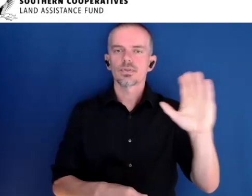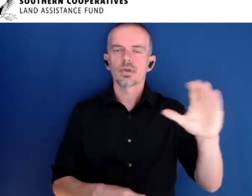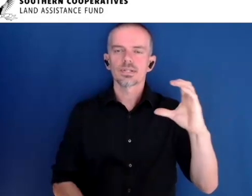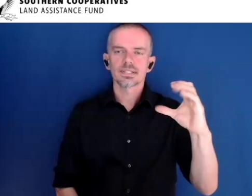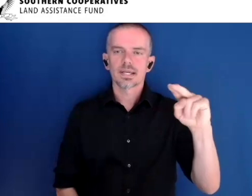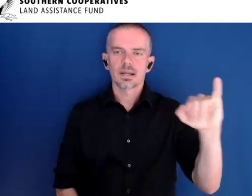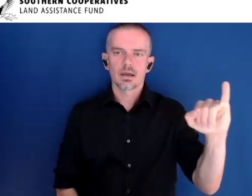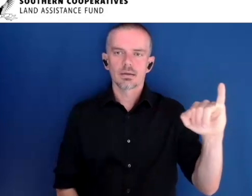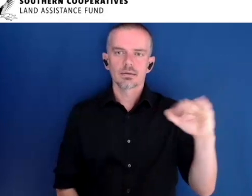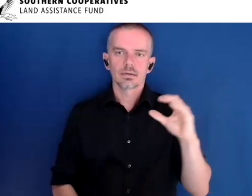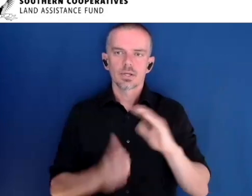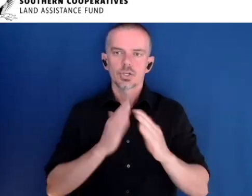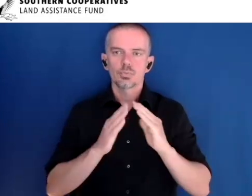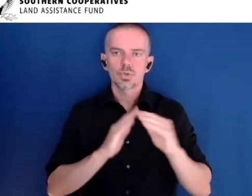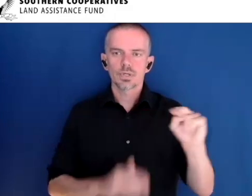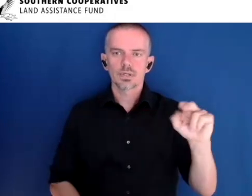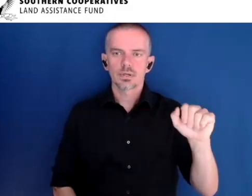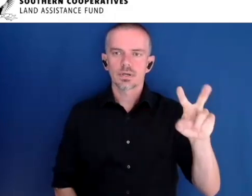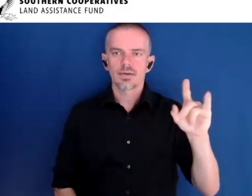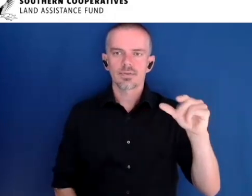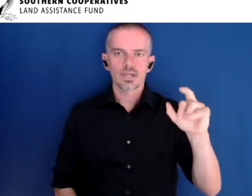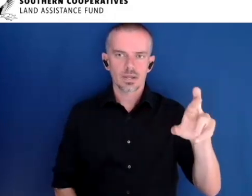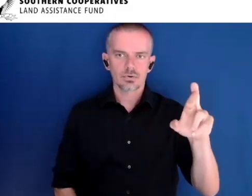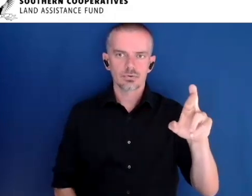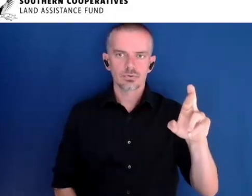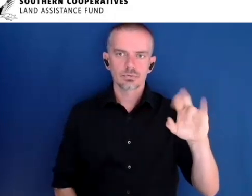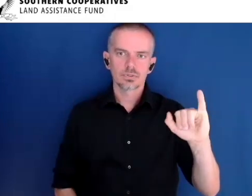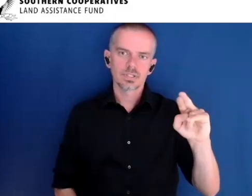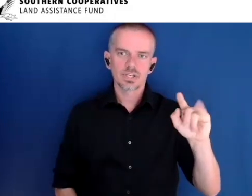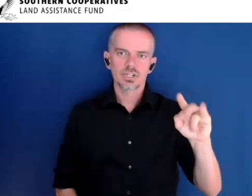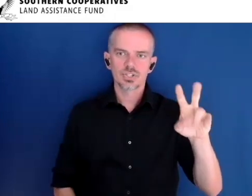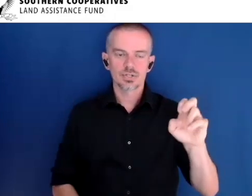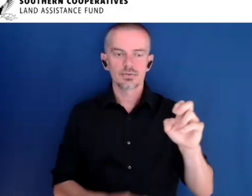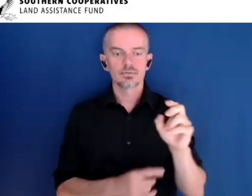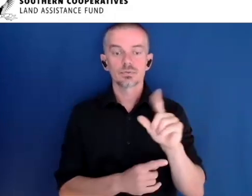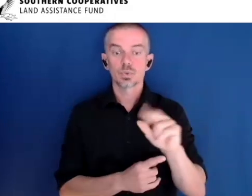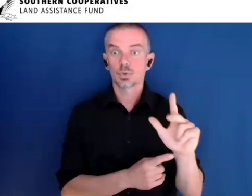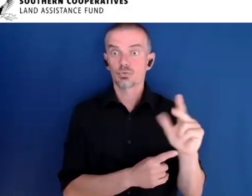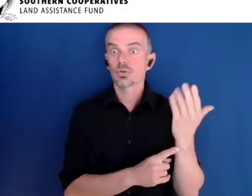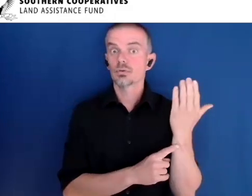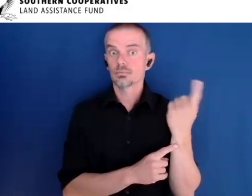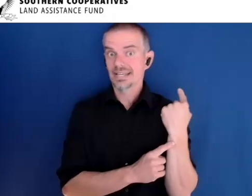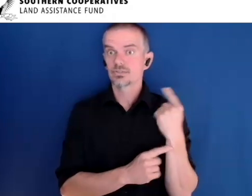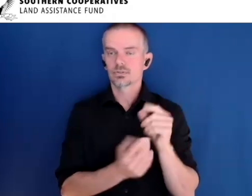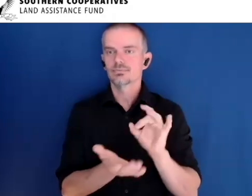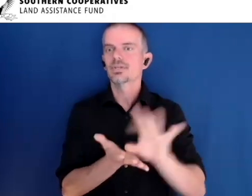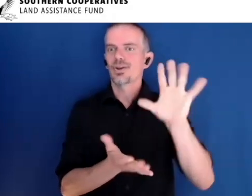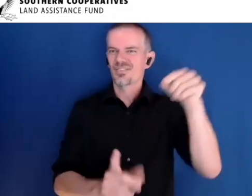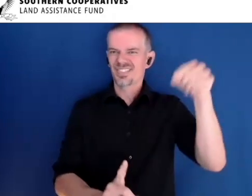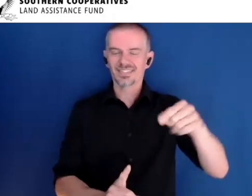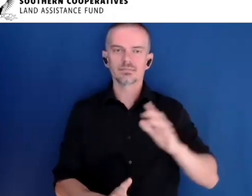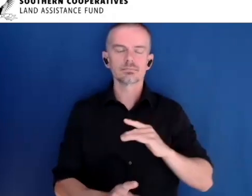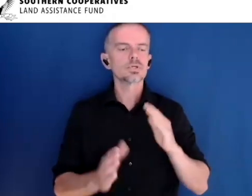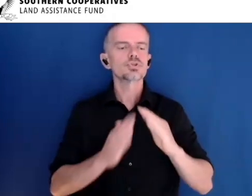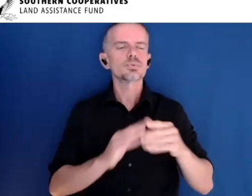Navigator Initiative. This was kicked off last year in 2023 to support communities that have been